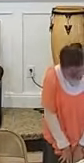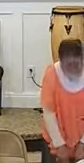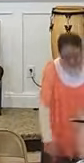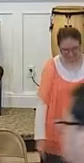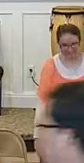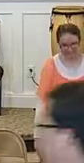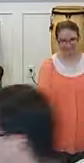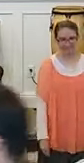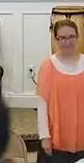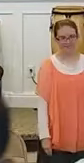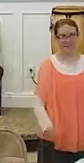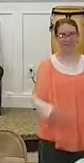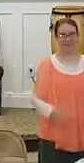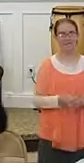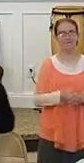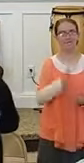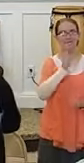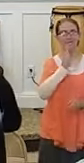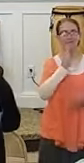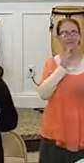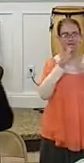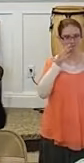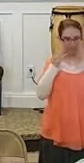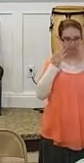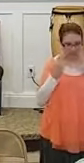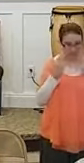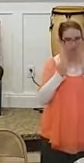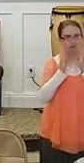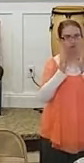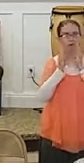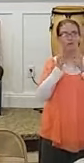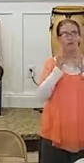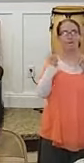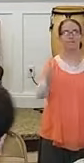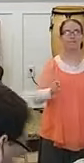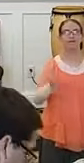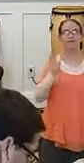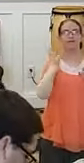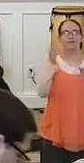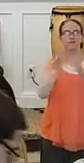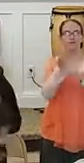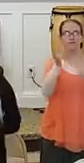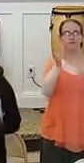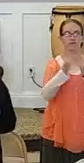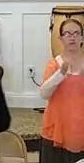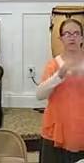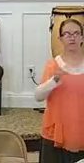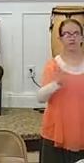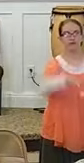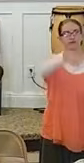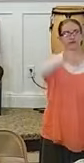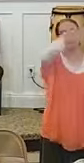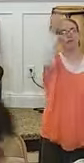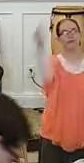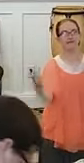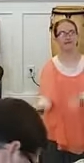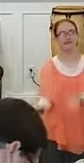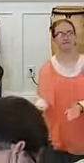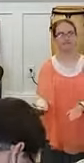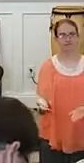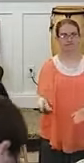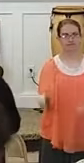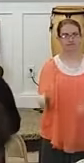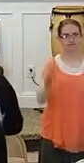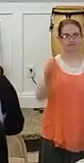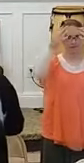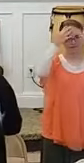Hallelujah. Being grieved that they taught the people and preached through Jesus the resurrection from the dead. And they